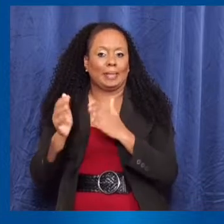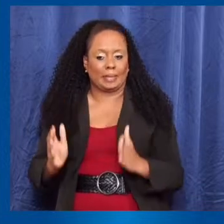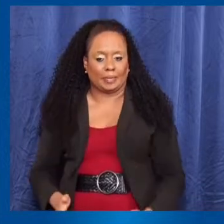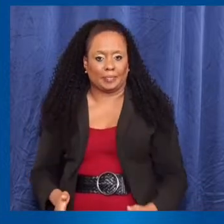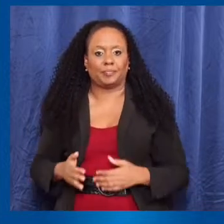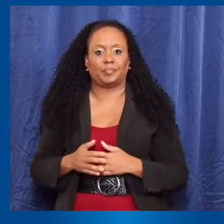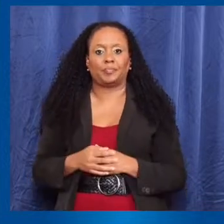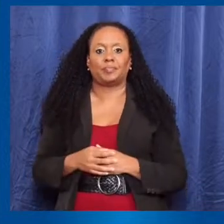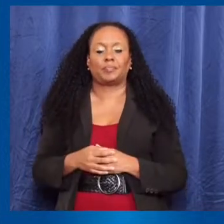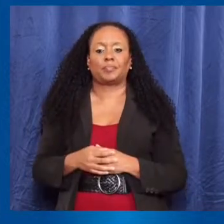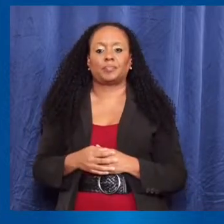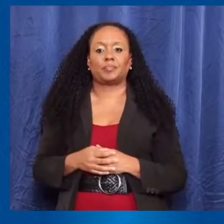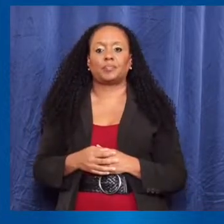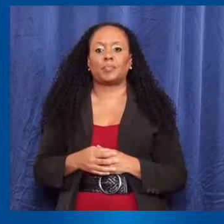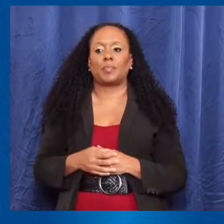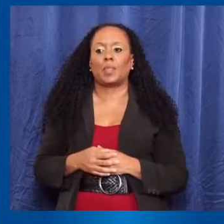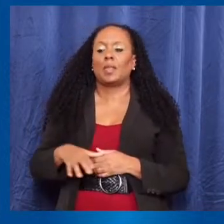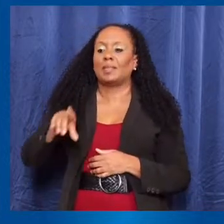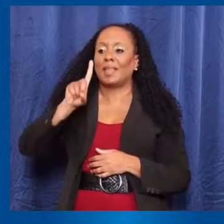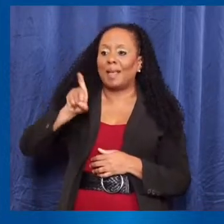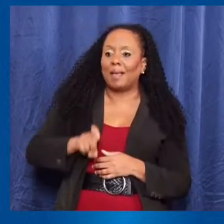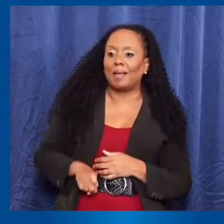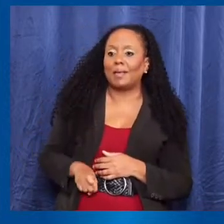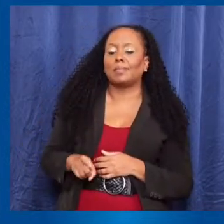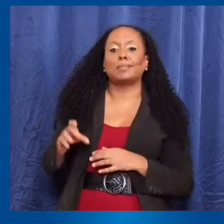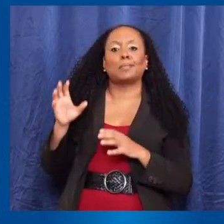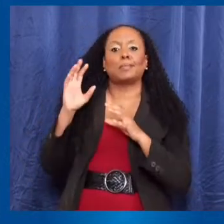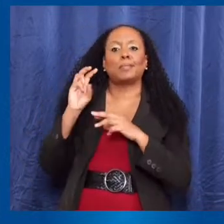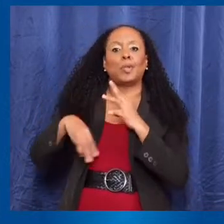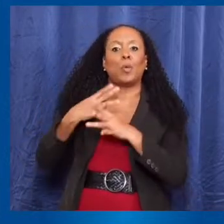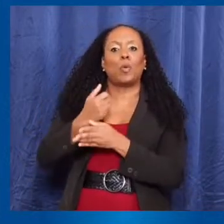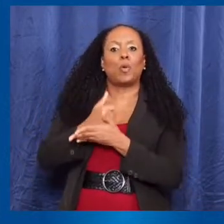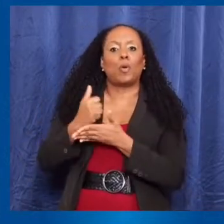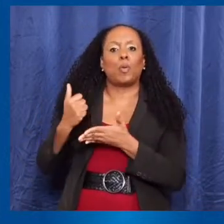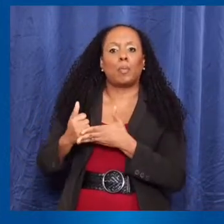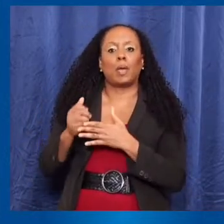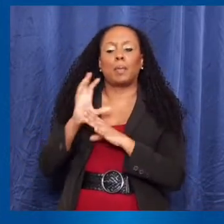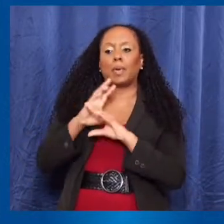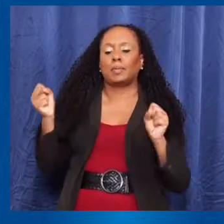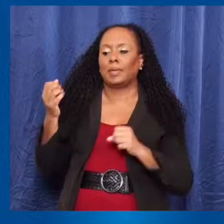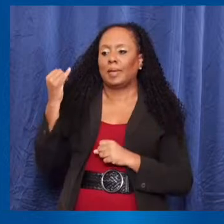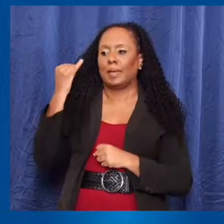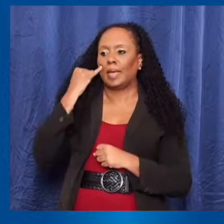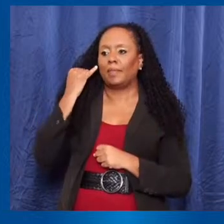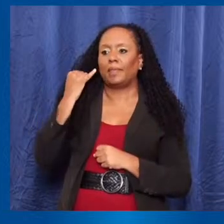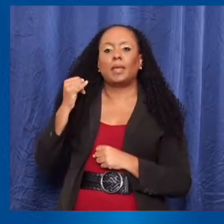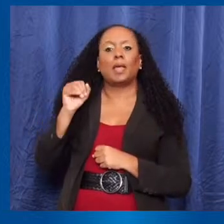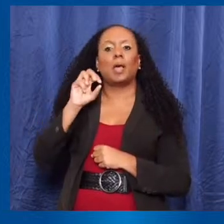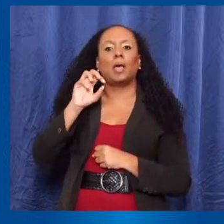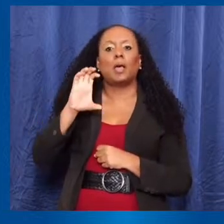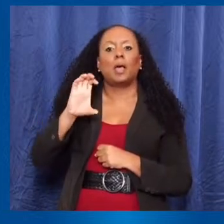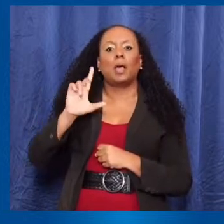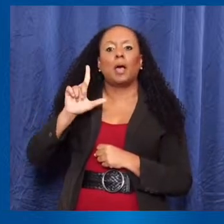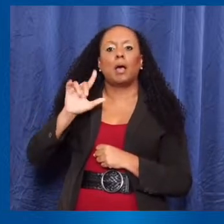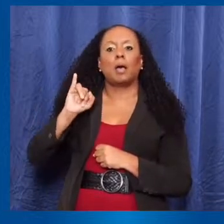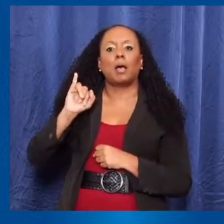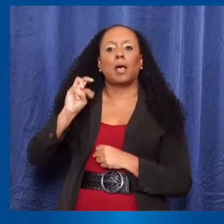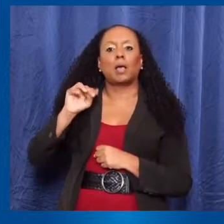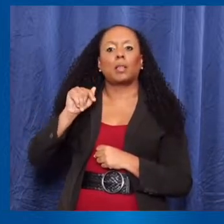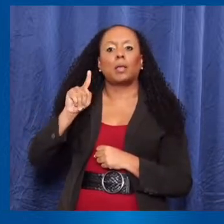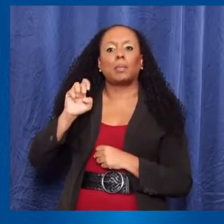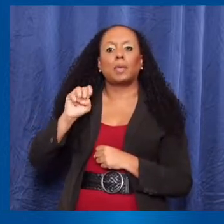was attacked on the issue of whether climate was real or not, and to what extent it was impacting his